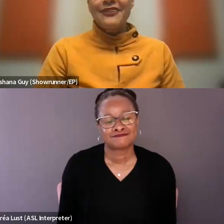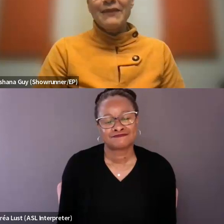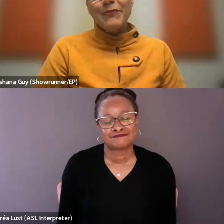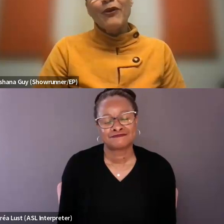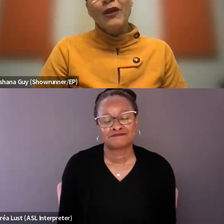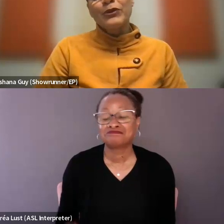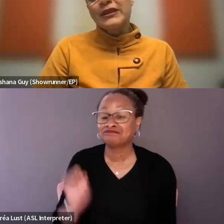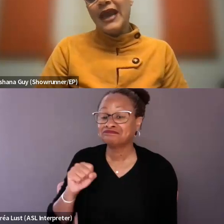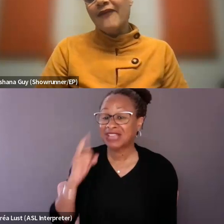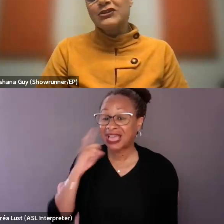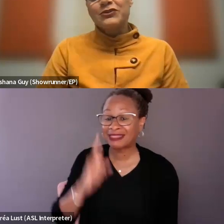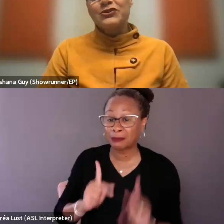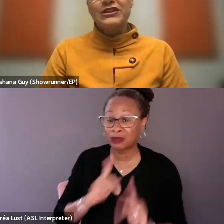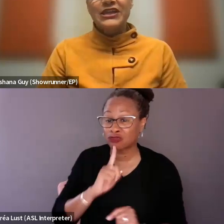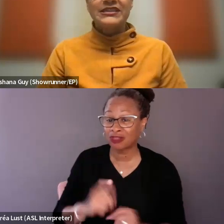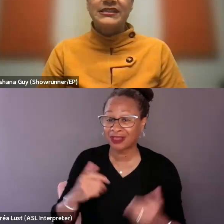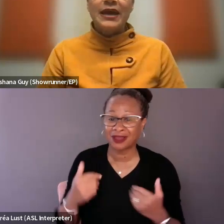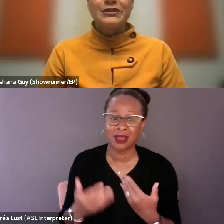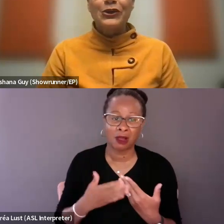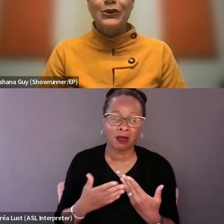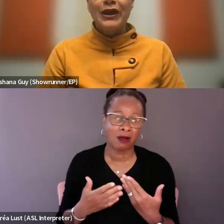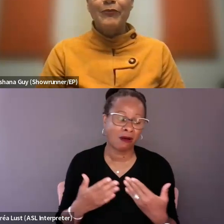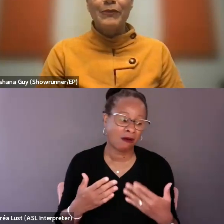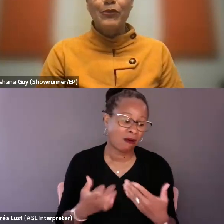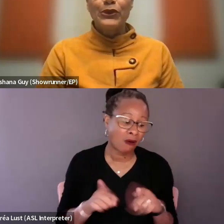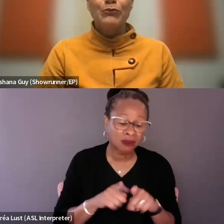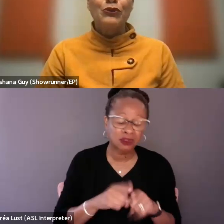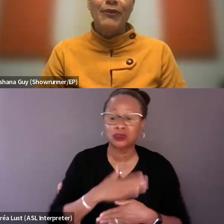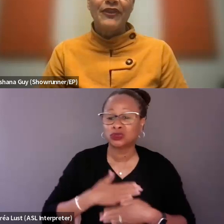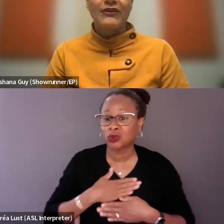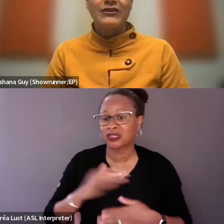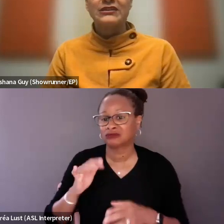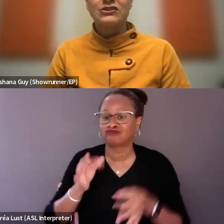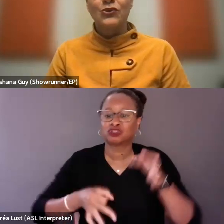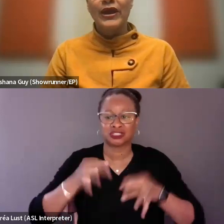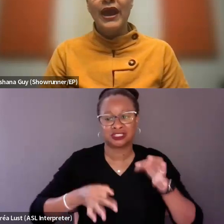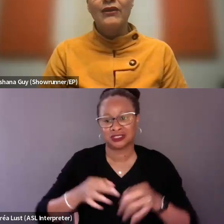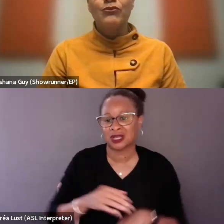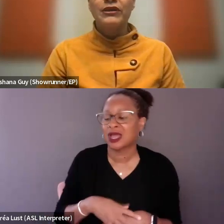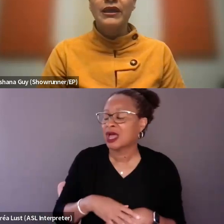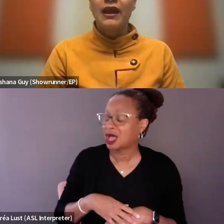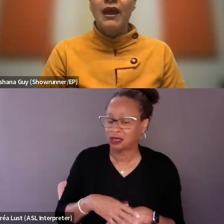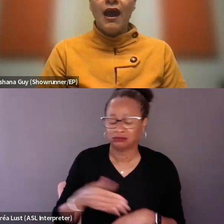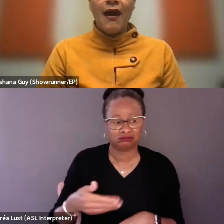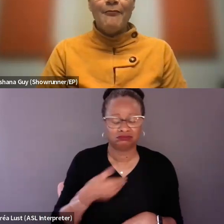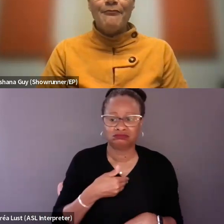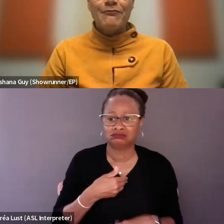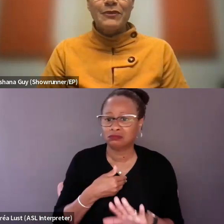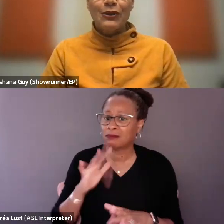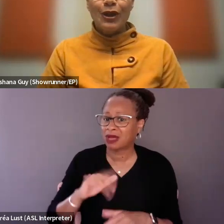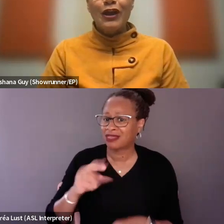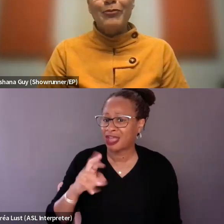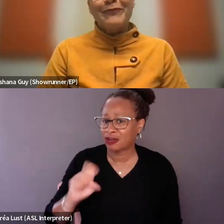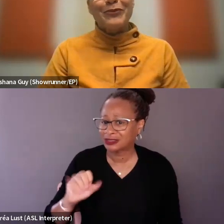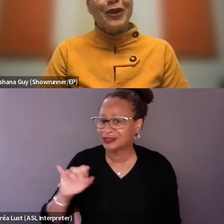Yeah, I think people have also enjoyed the Justice episode. People were really moved by the Harris Next story. And really,